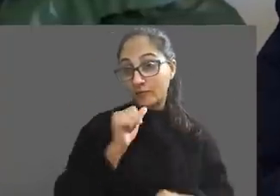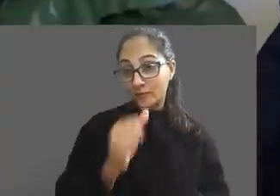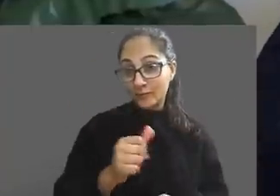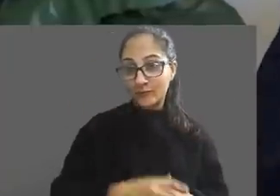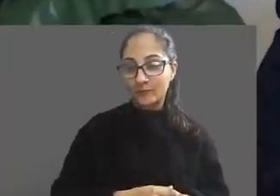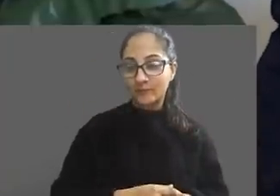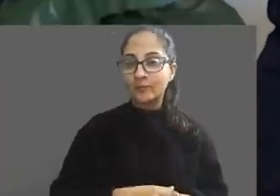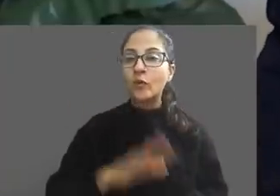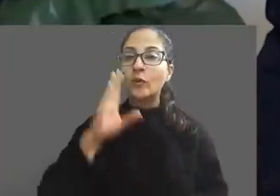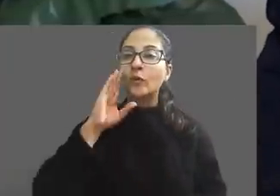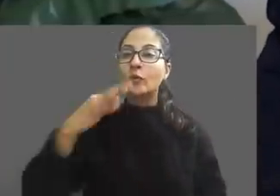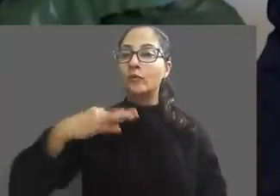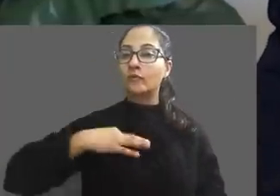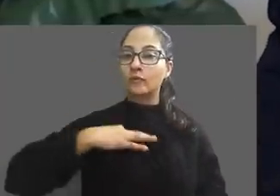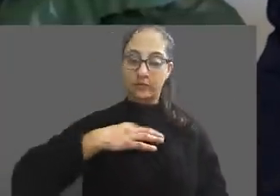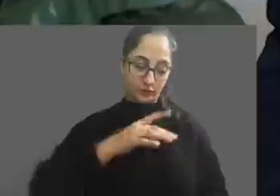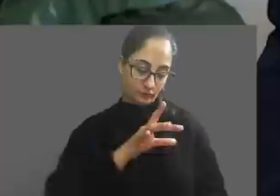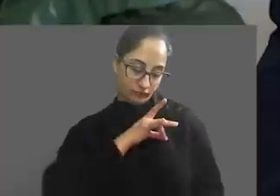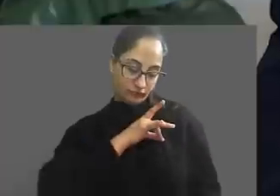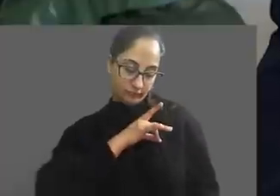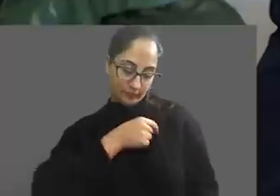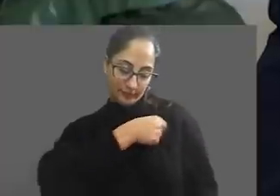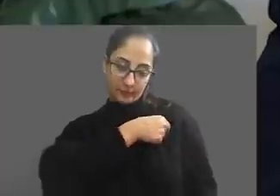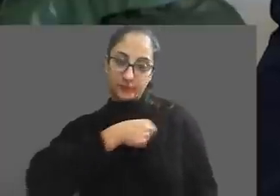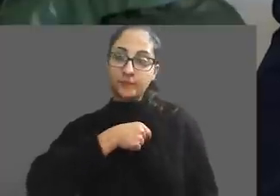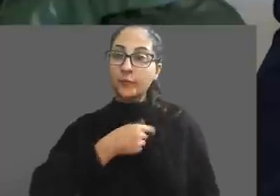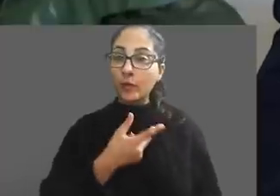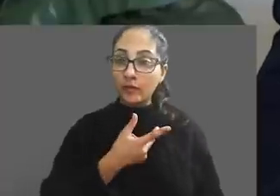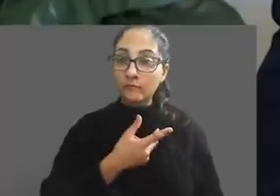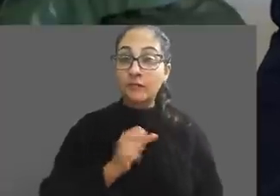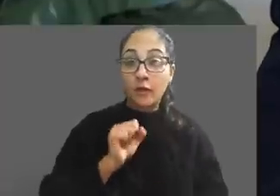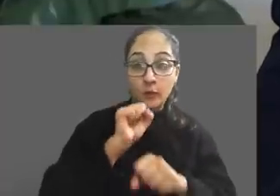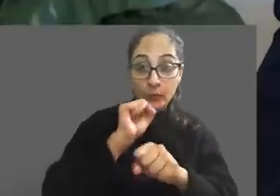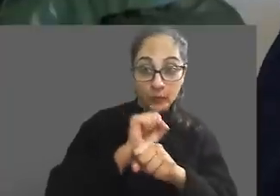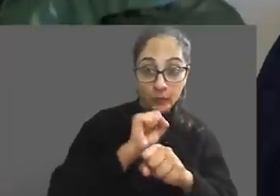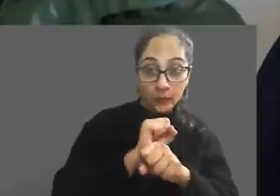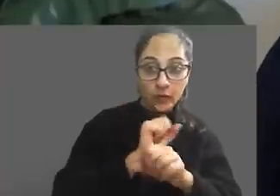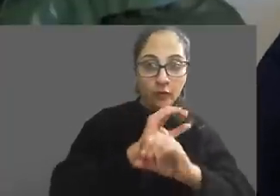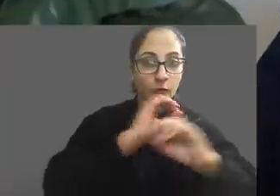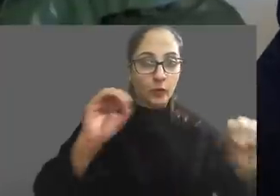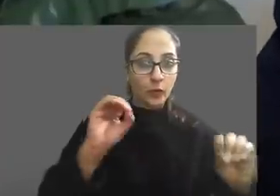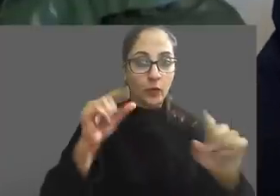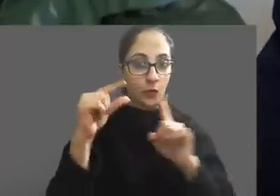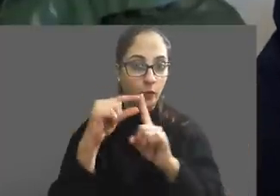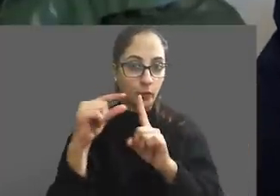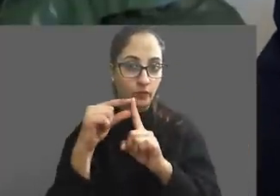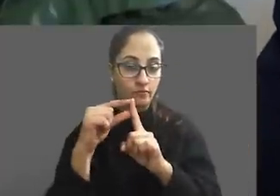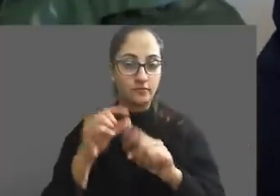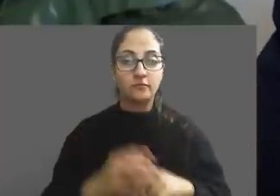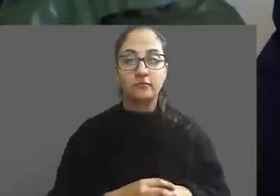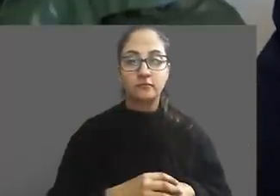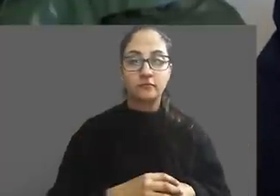message, sent to Ismaili Prakash magazine on June 11, 1954.